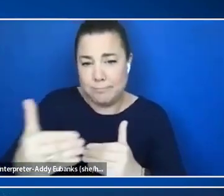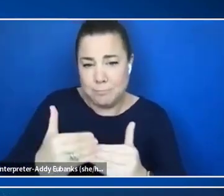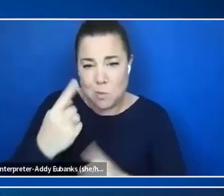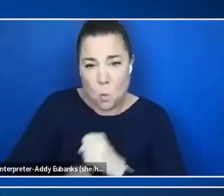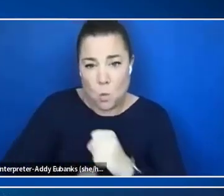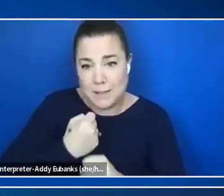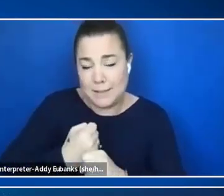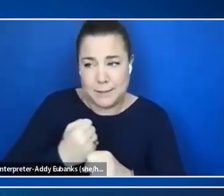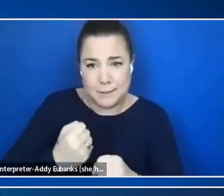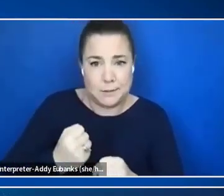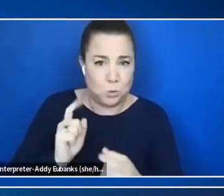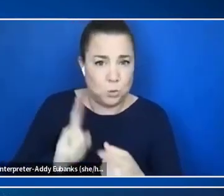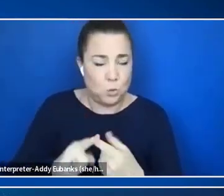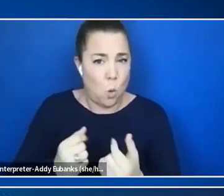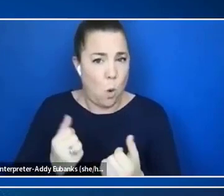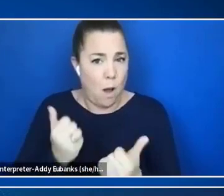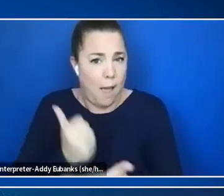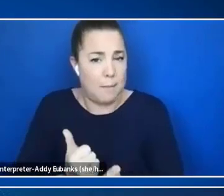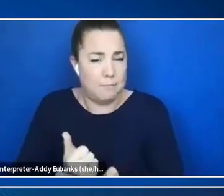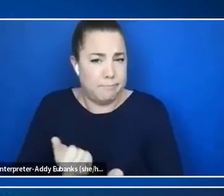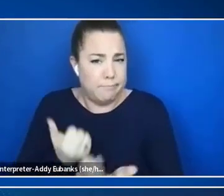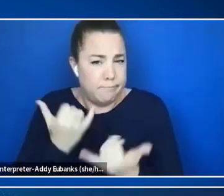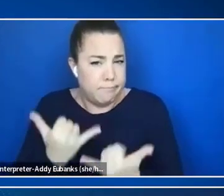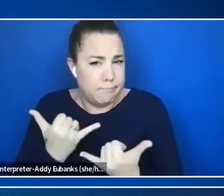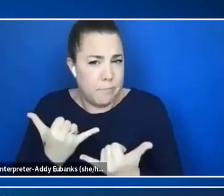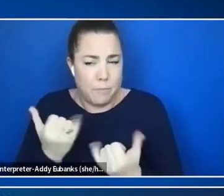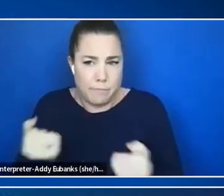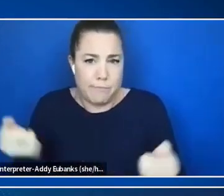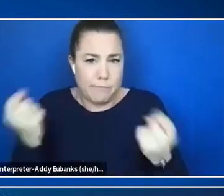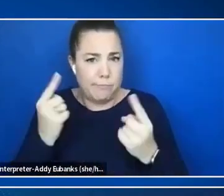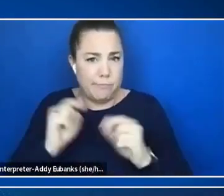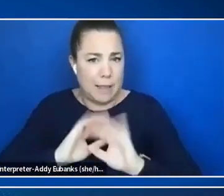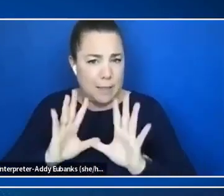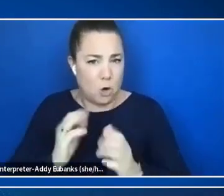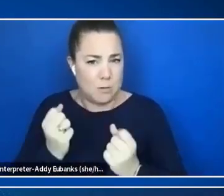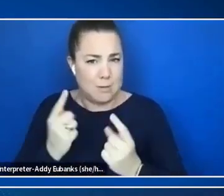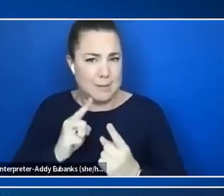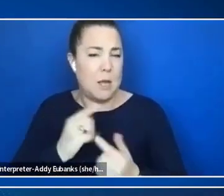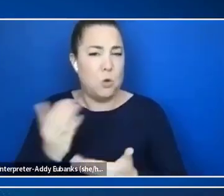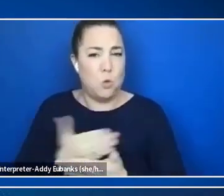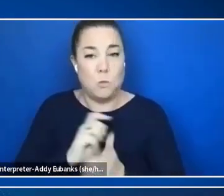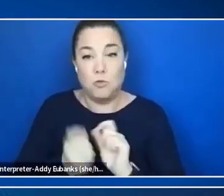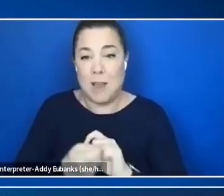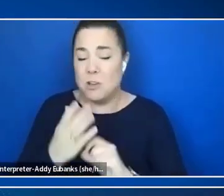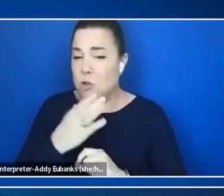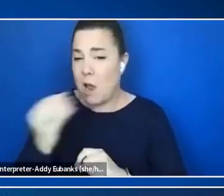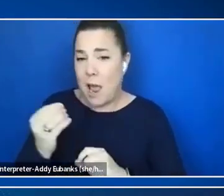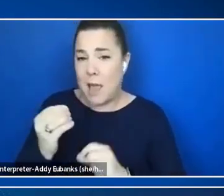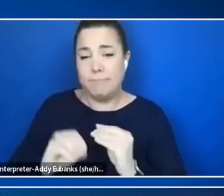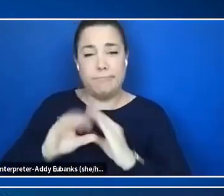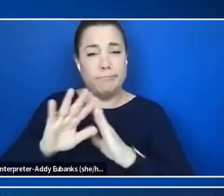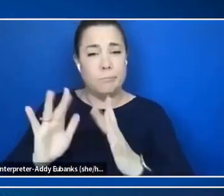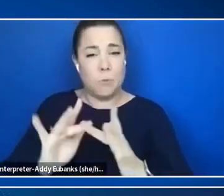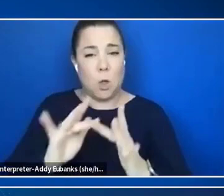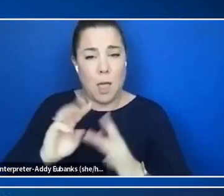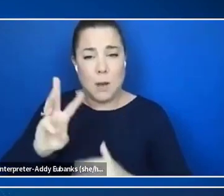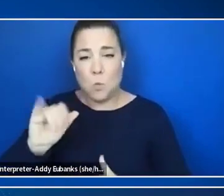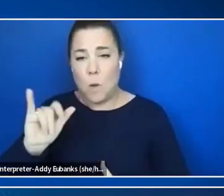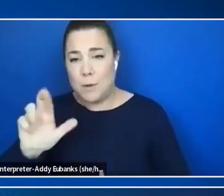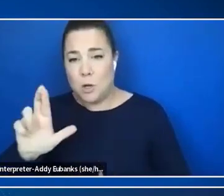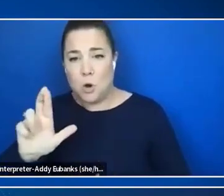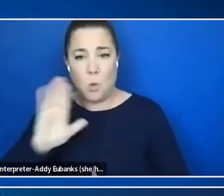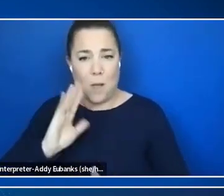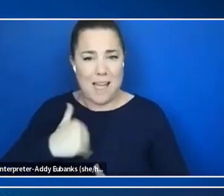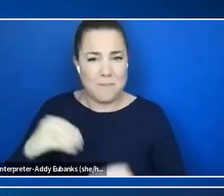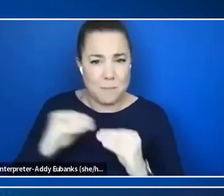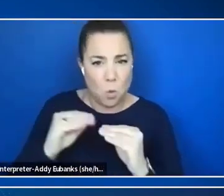change. And we'll be having additional events like this webinar to answer additional questions. So thank you for